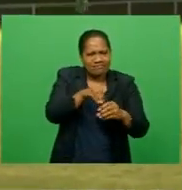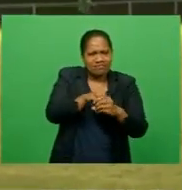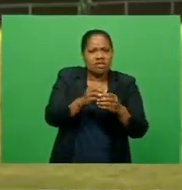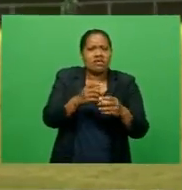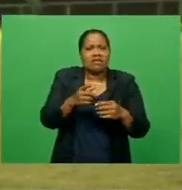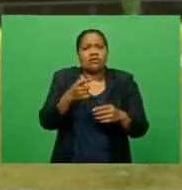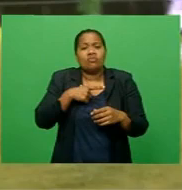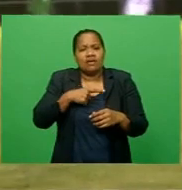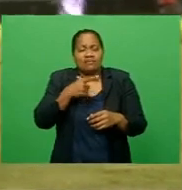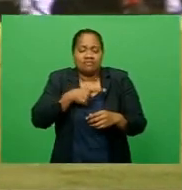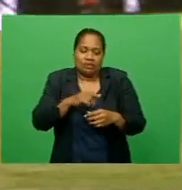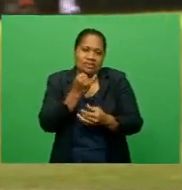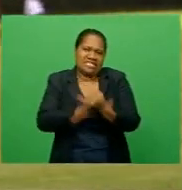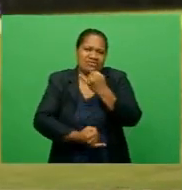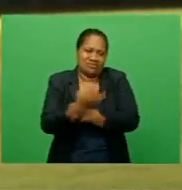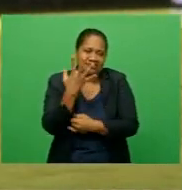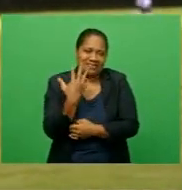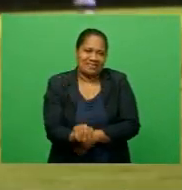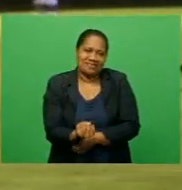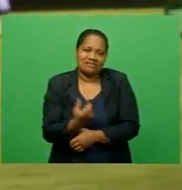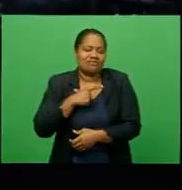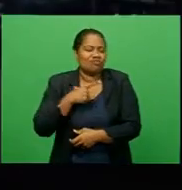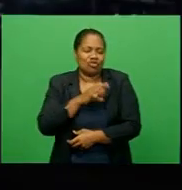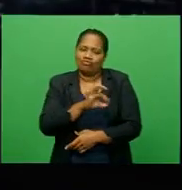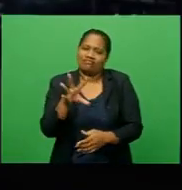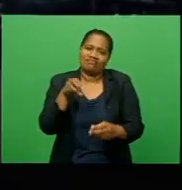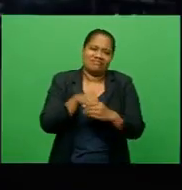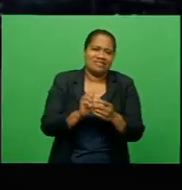a development team, and